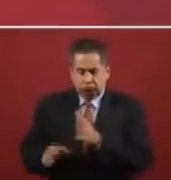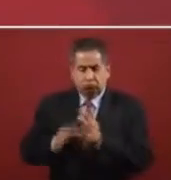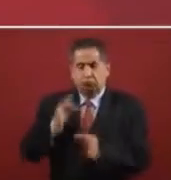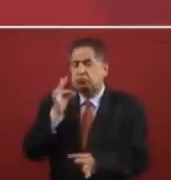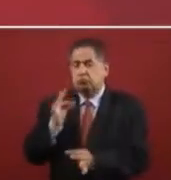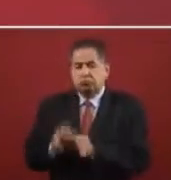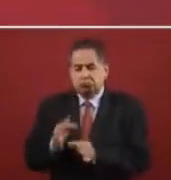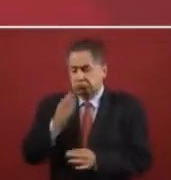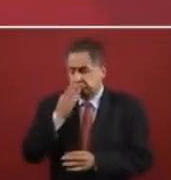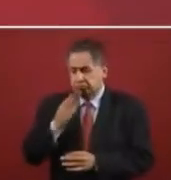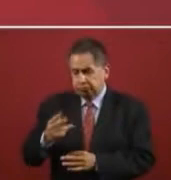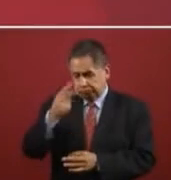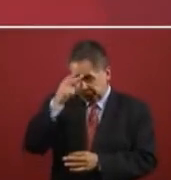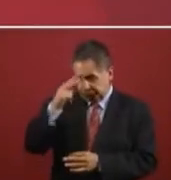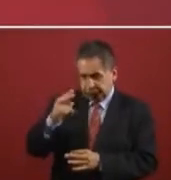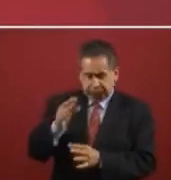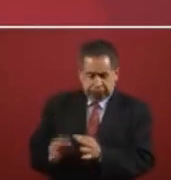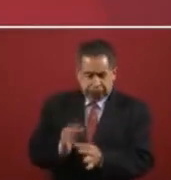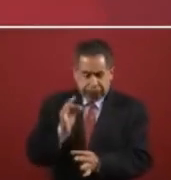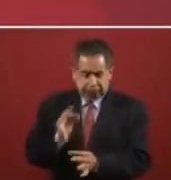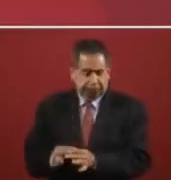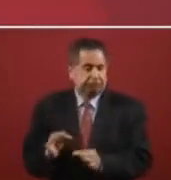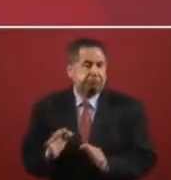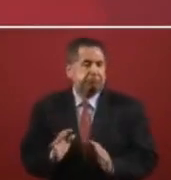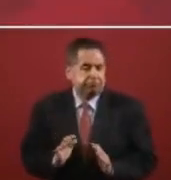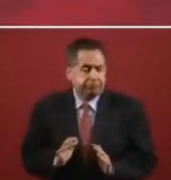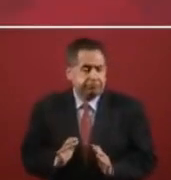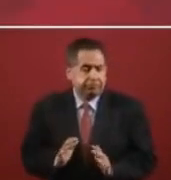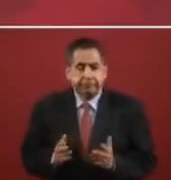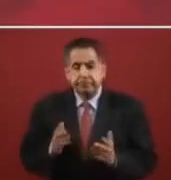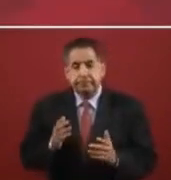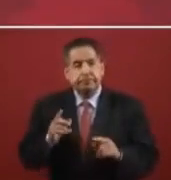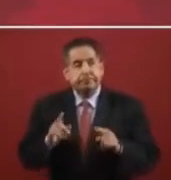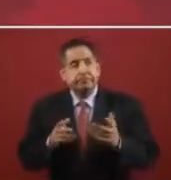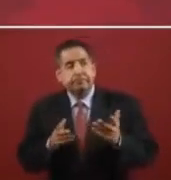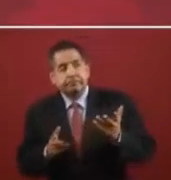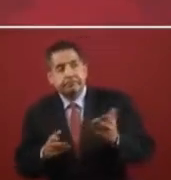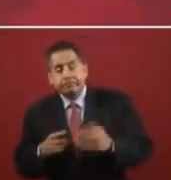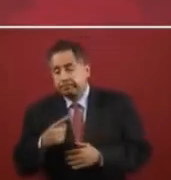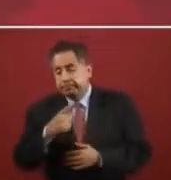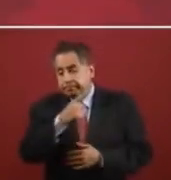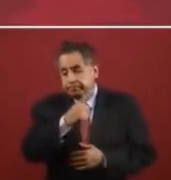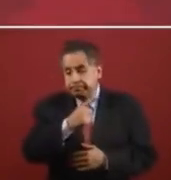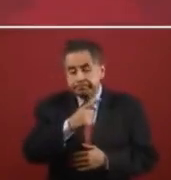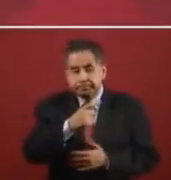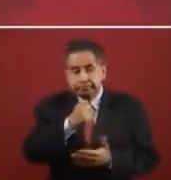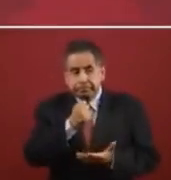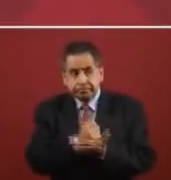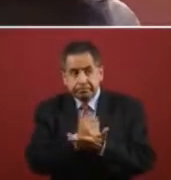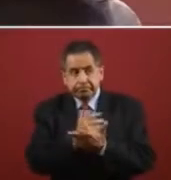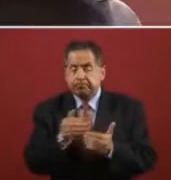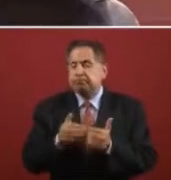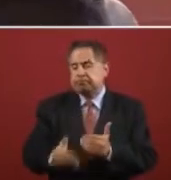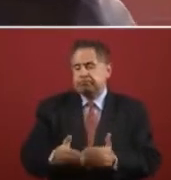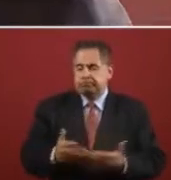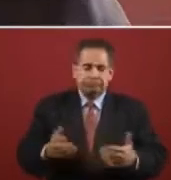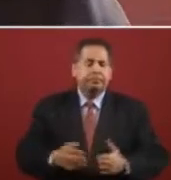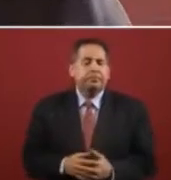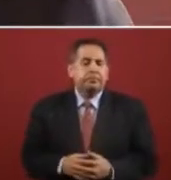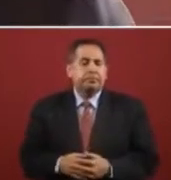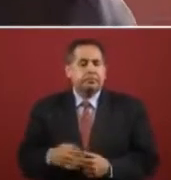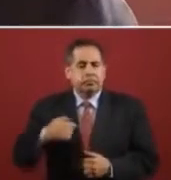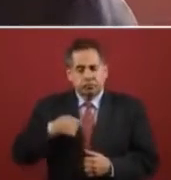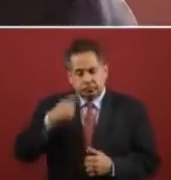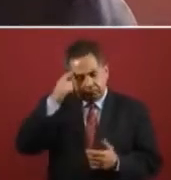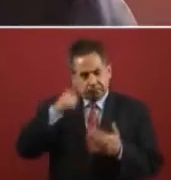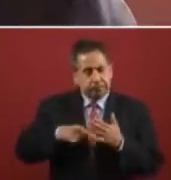what we needed to do. Y depende de ellos, and it depends on them, basically. And